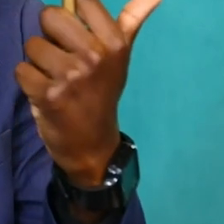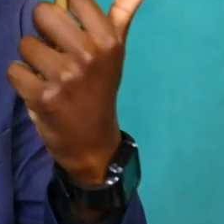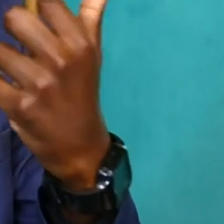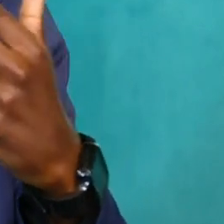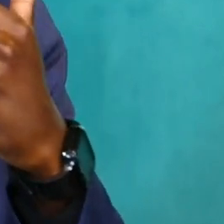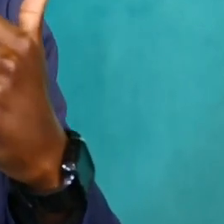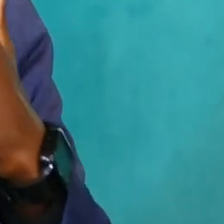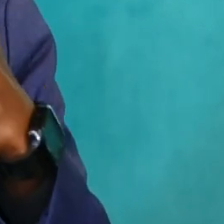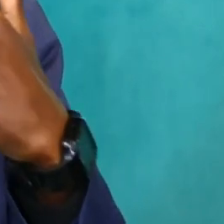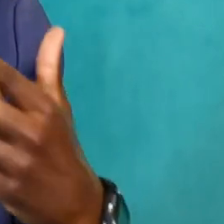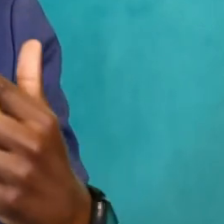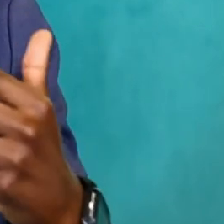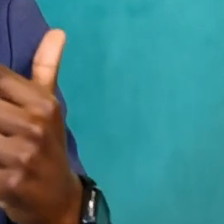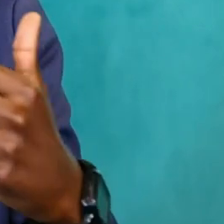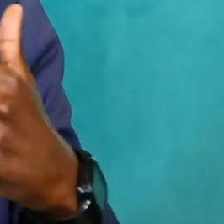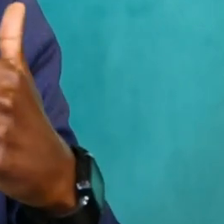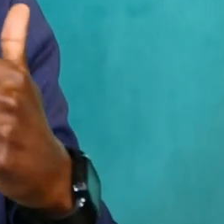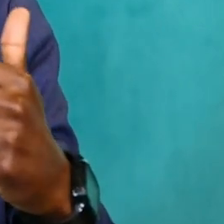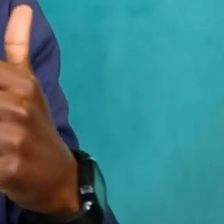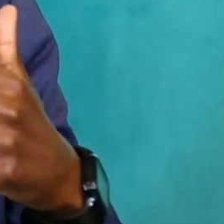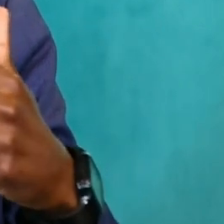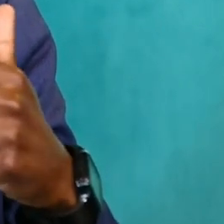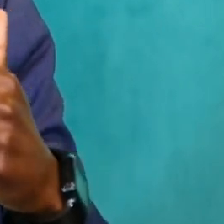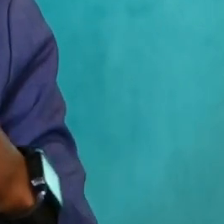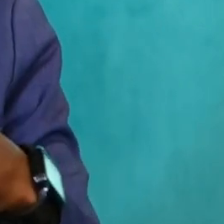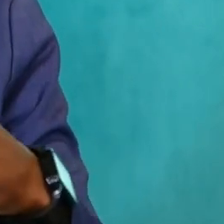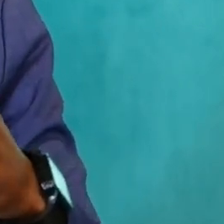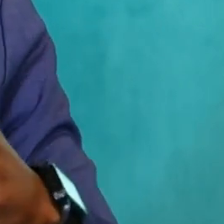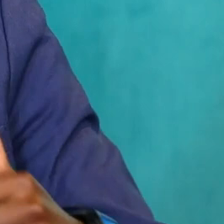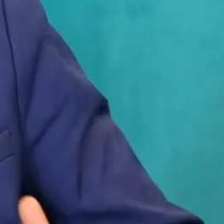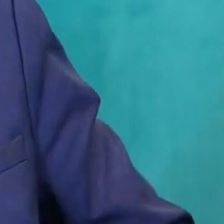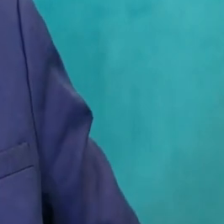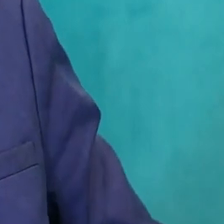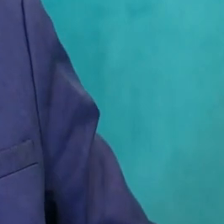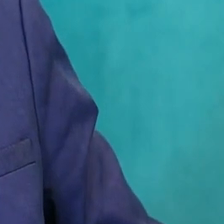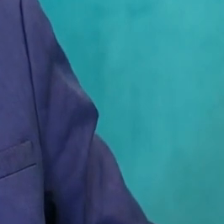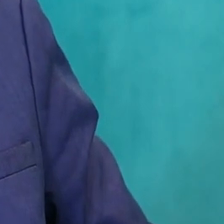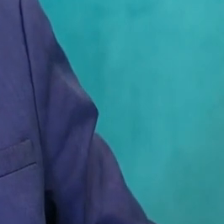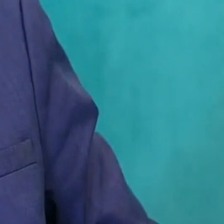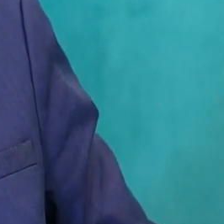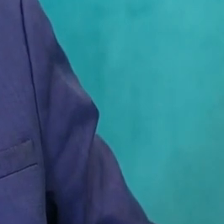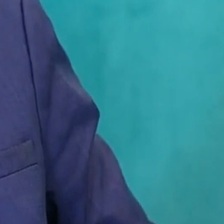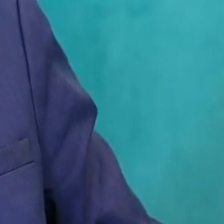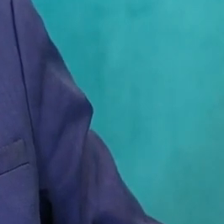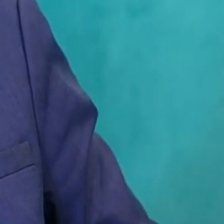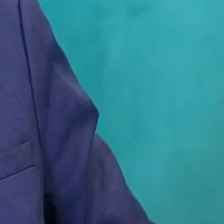Covenant. How did they relate to the box? Because at this time, I don't know if it represented God